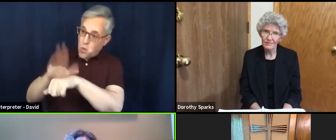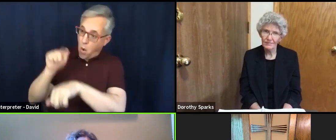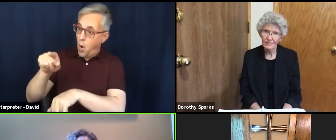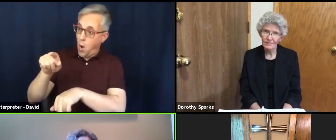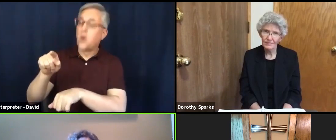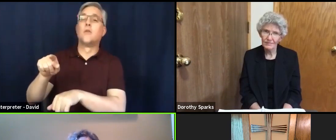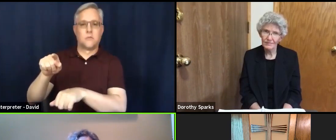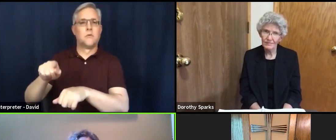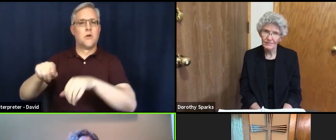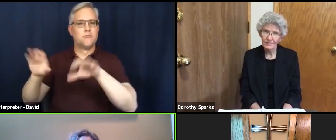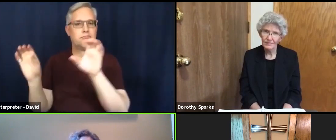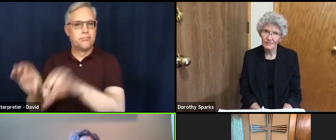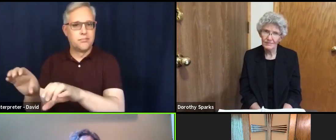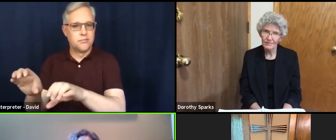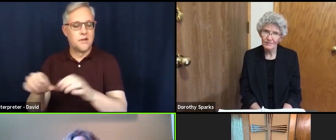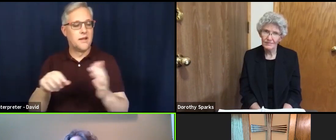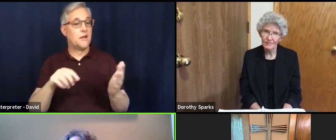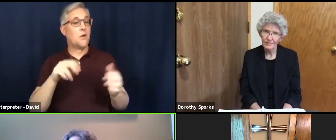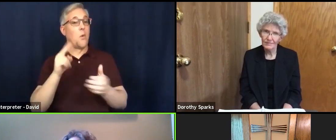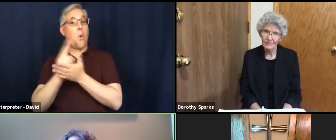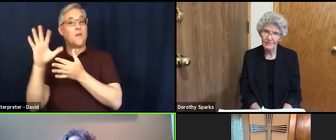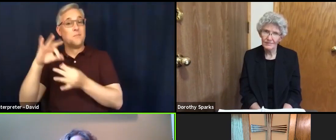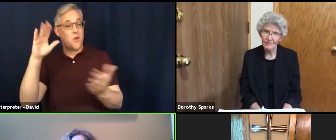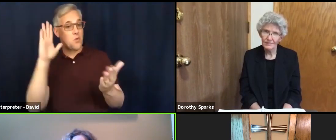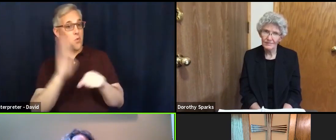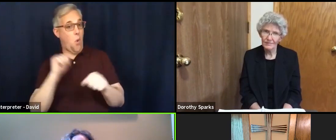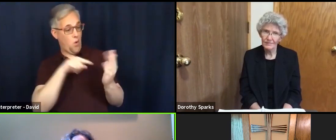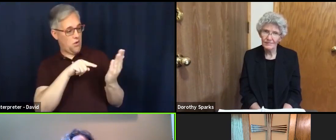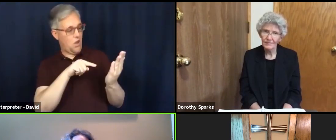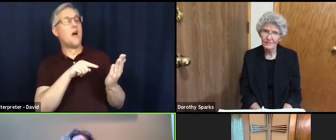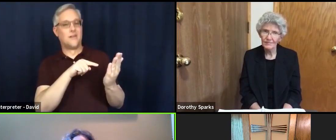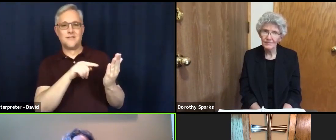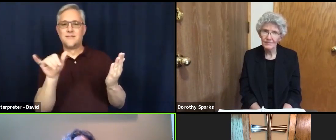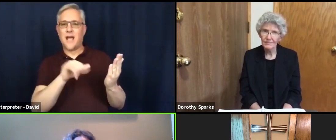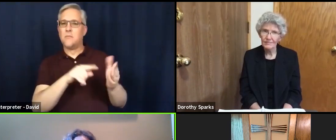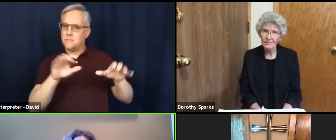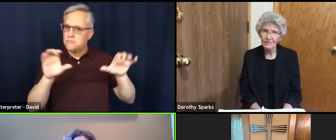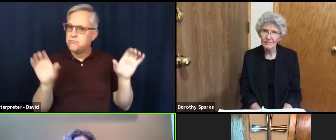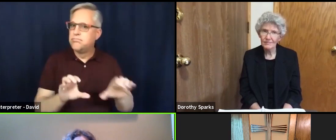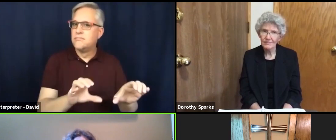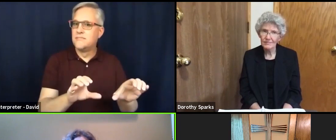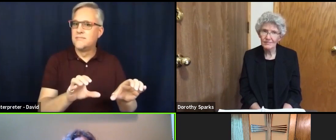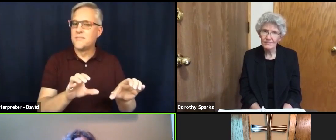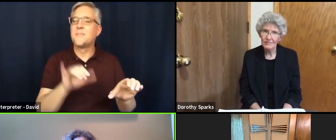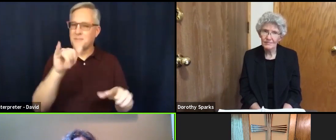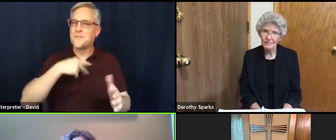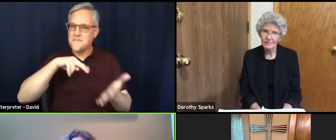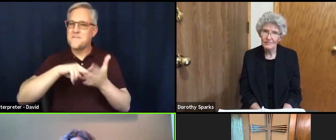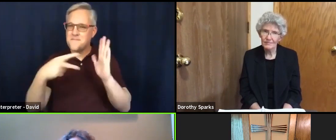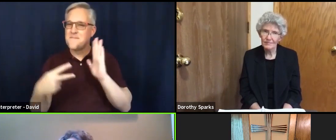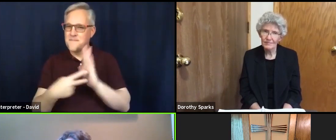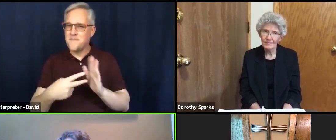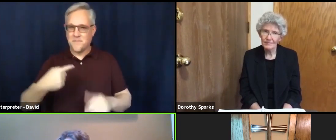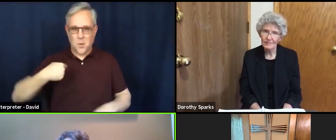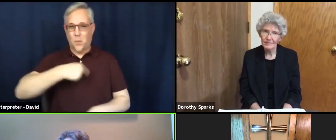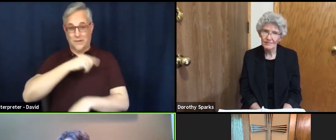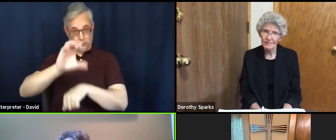That's what it means. The church is the body of Christ in the world now.